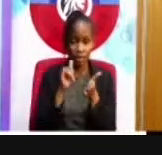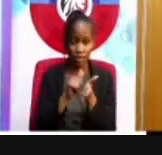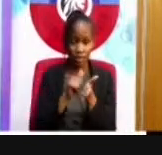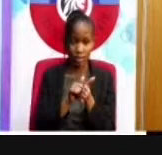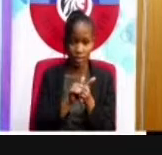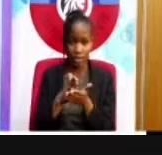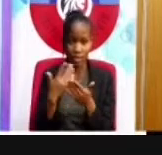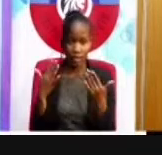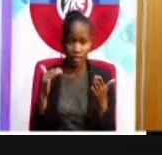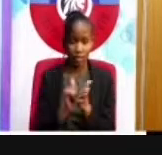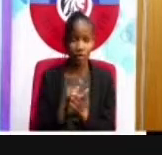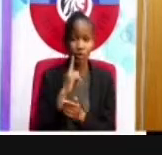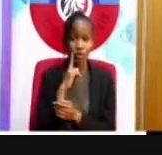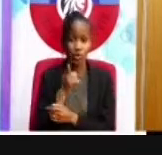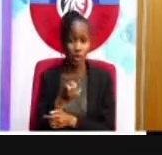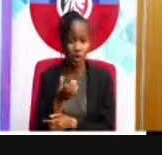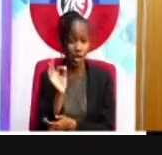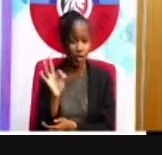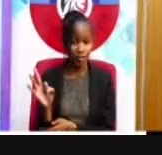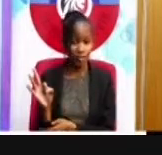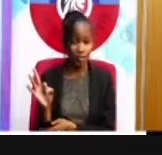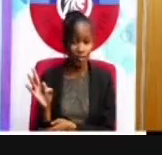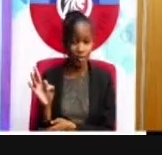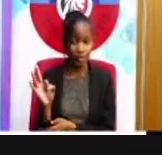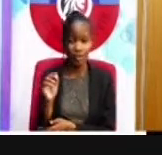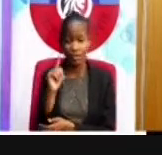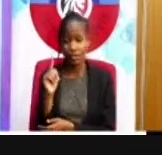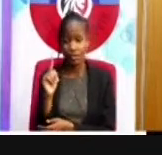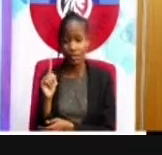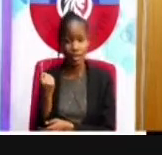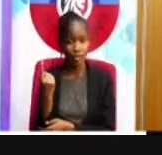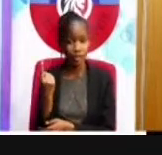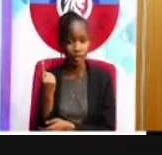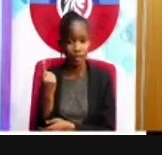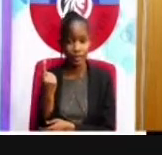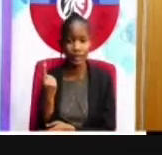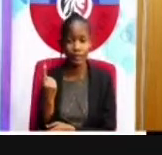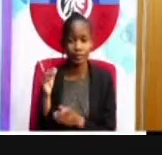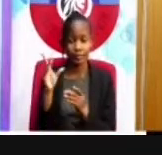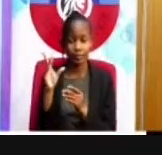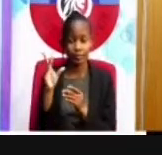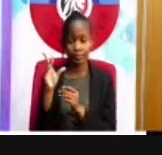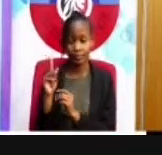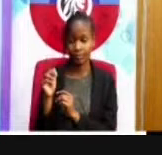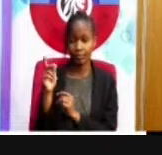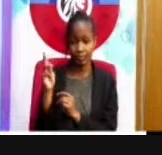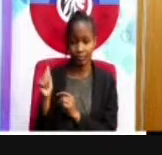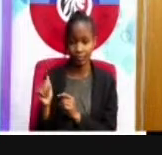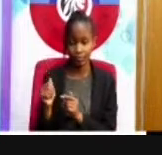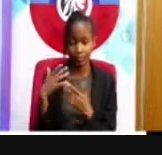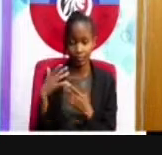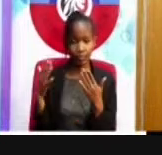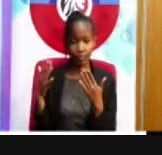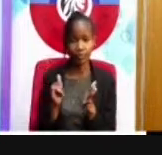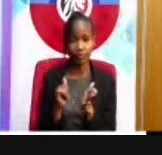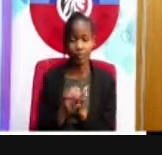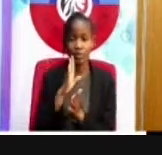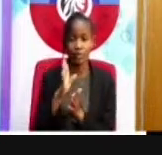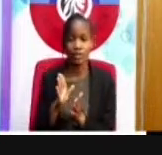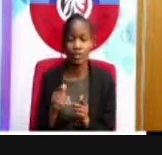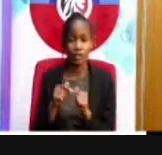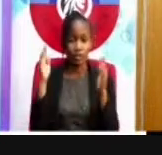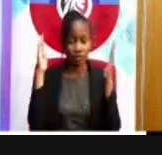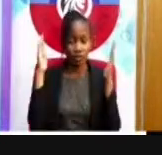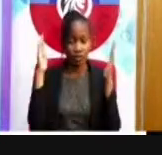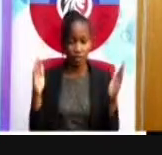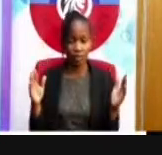of 1 quintillion data items that are added onto the big data space